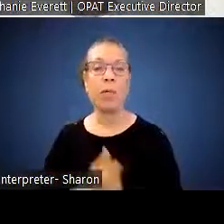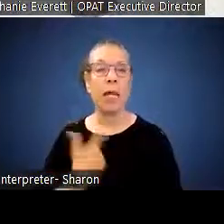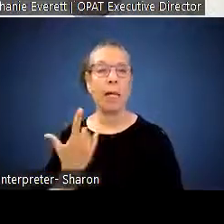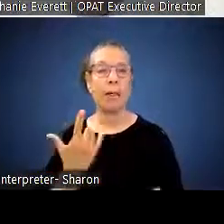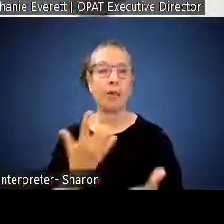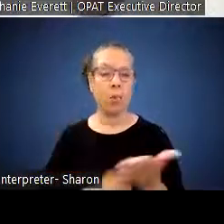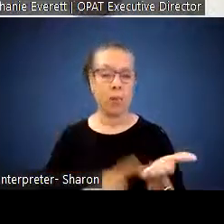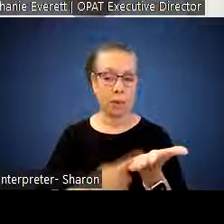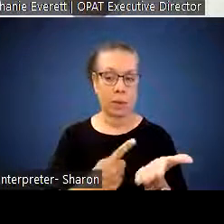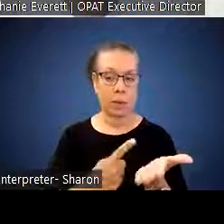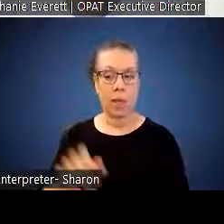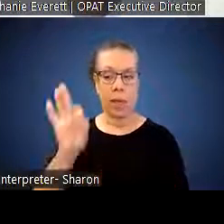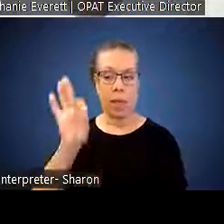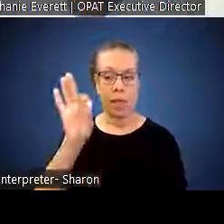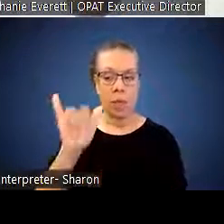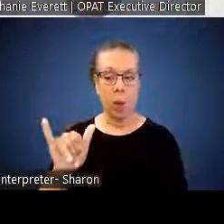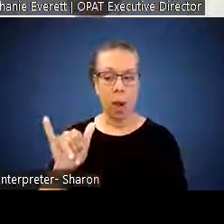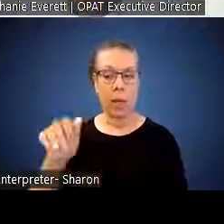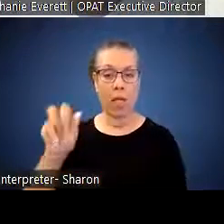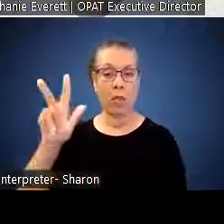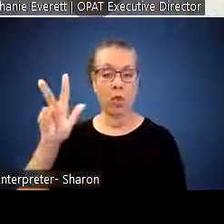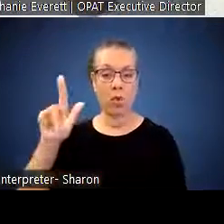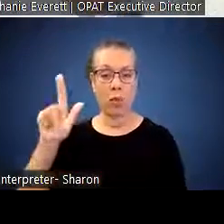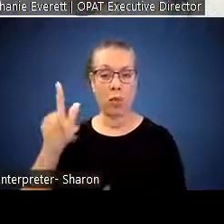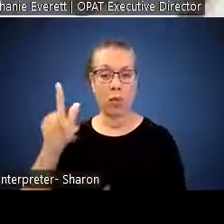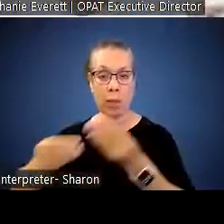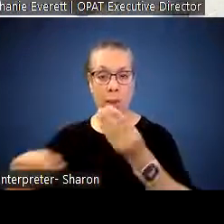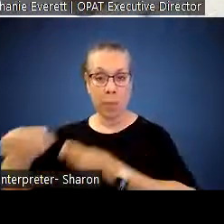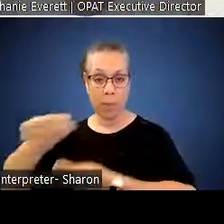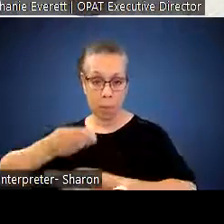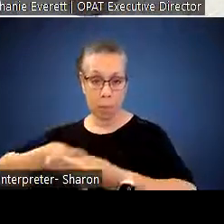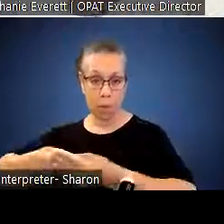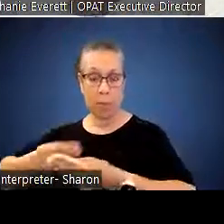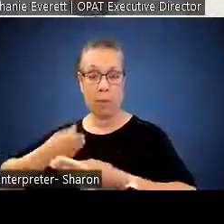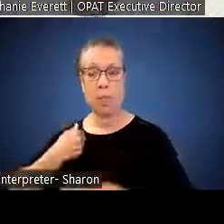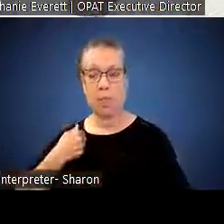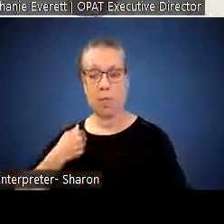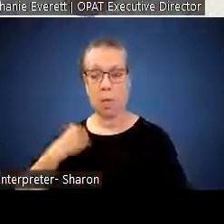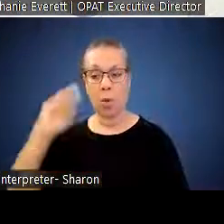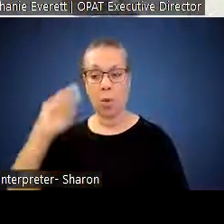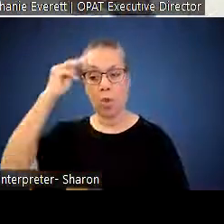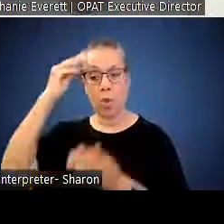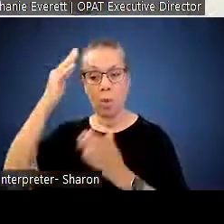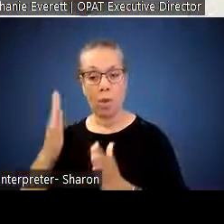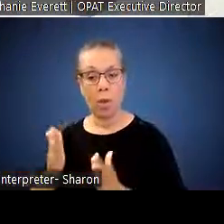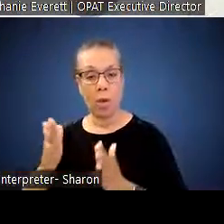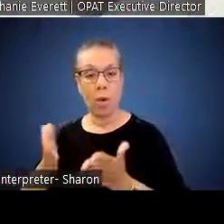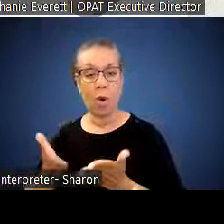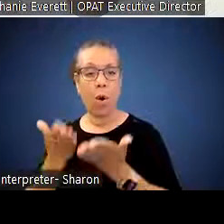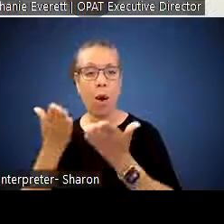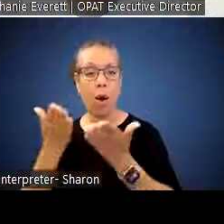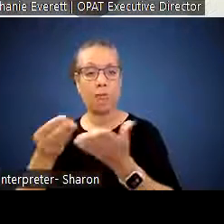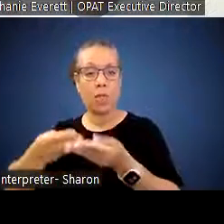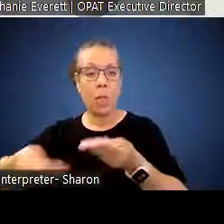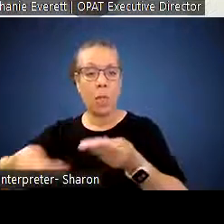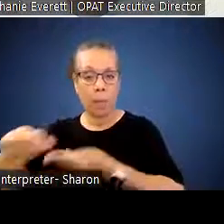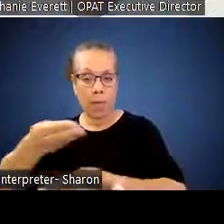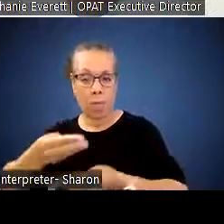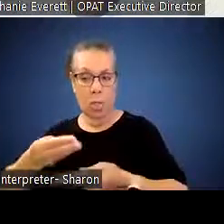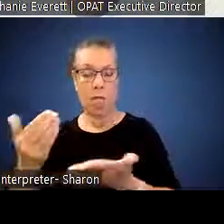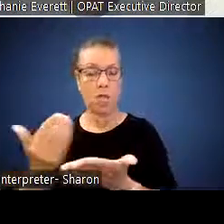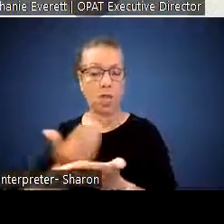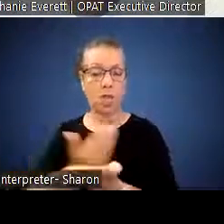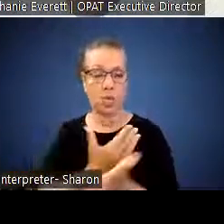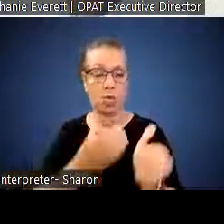we have the FY23 budget that has come out. So the mayor offered a budget as the new charter